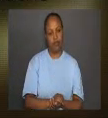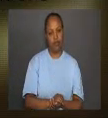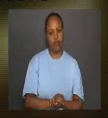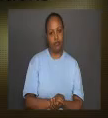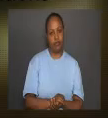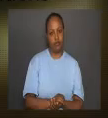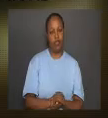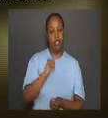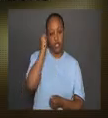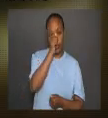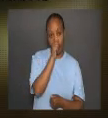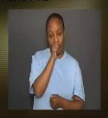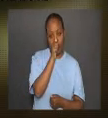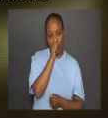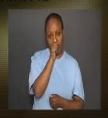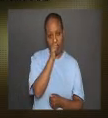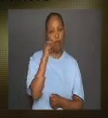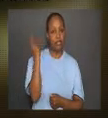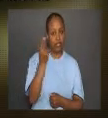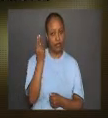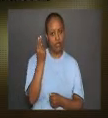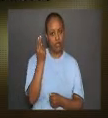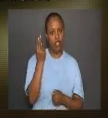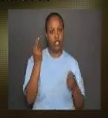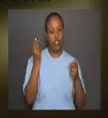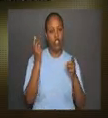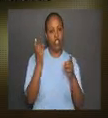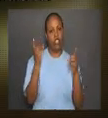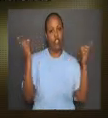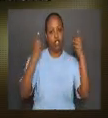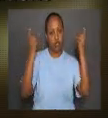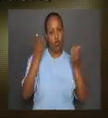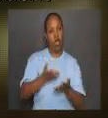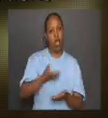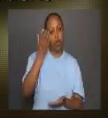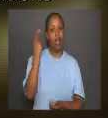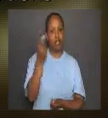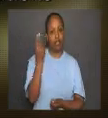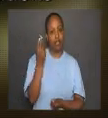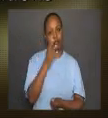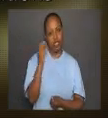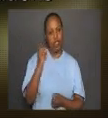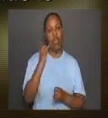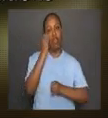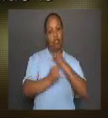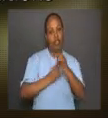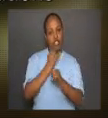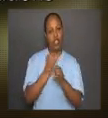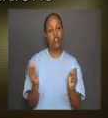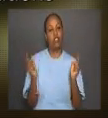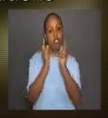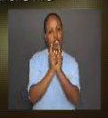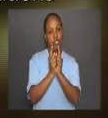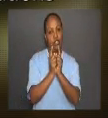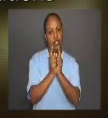between Ethiopia's use of natural resources and international relations.